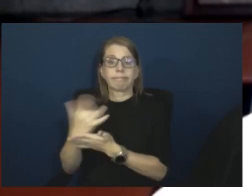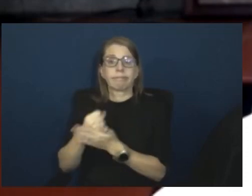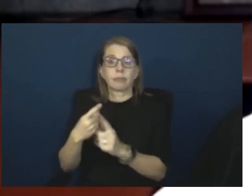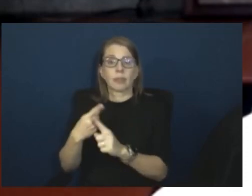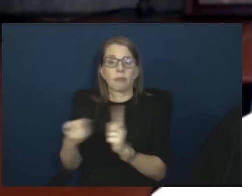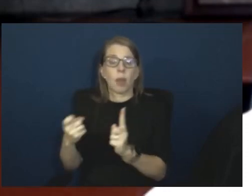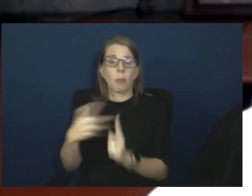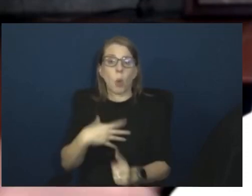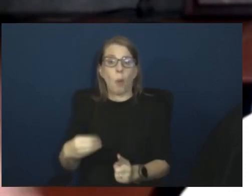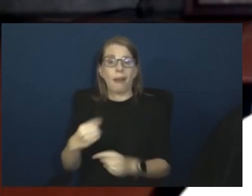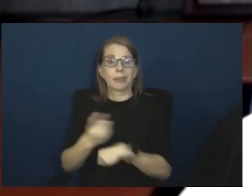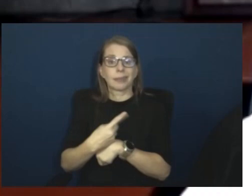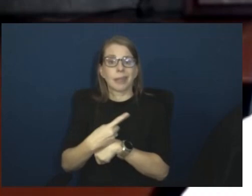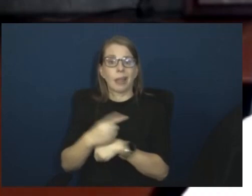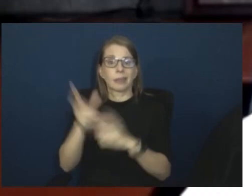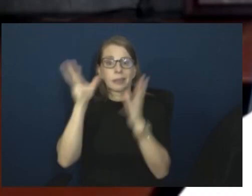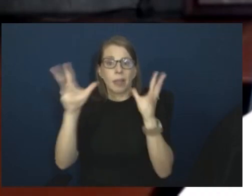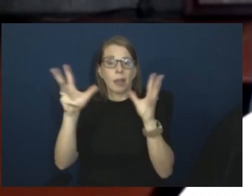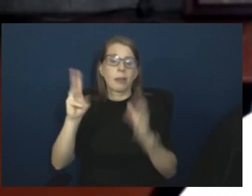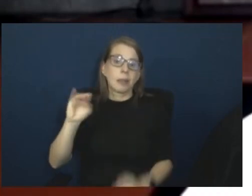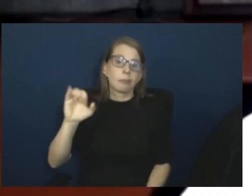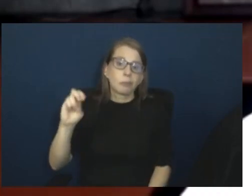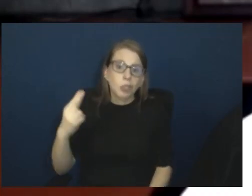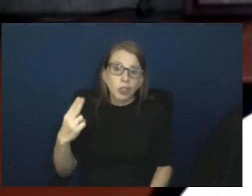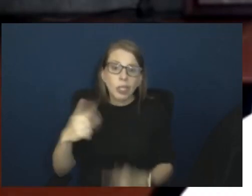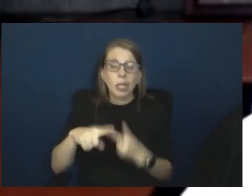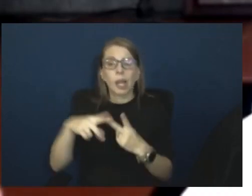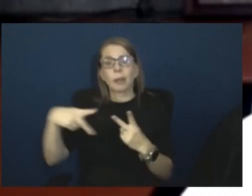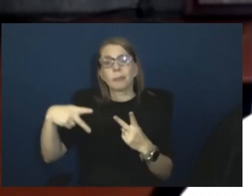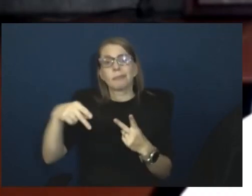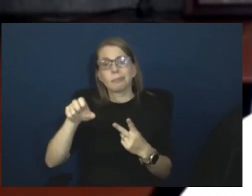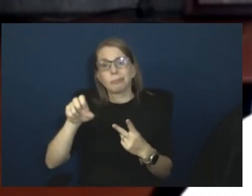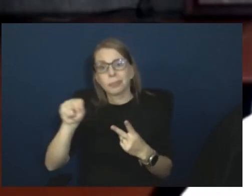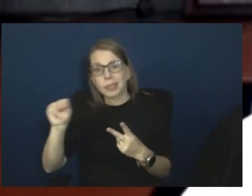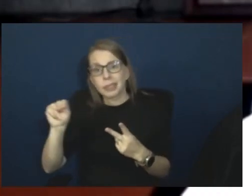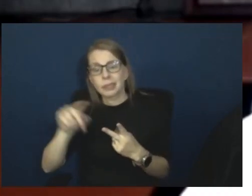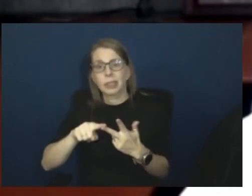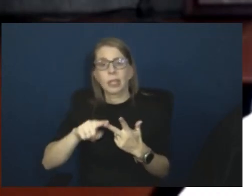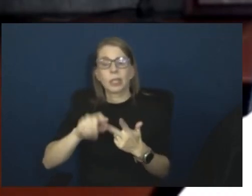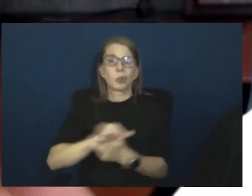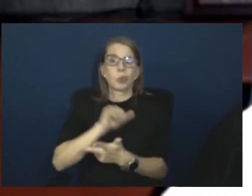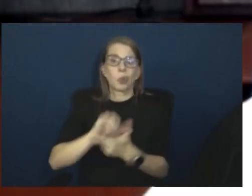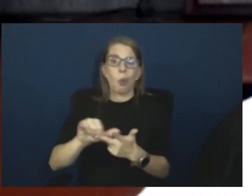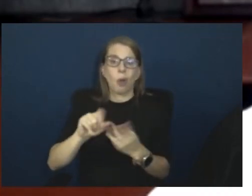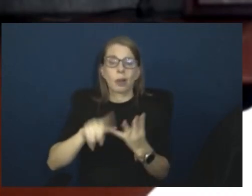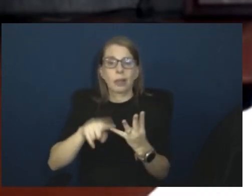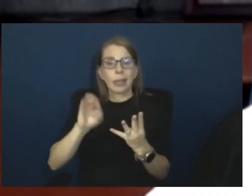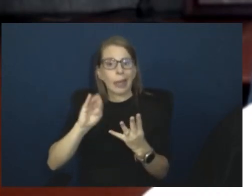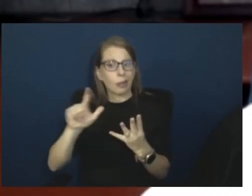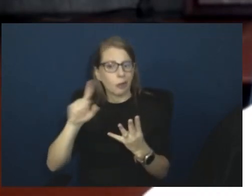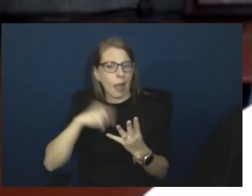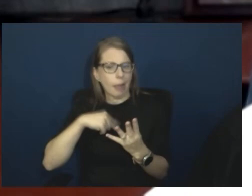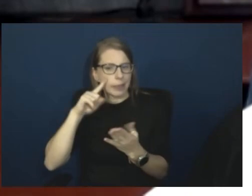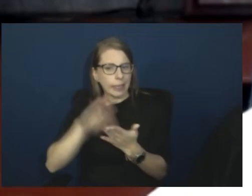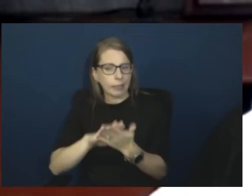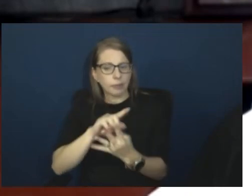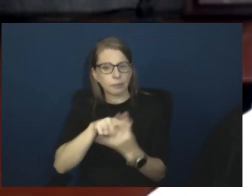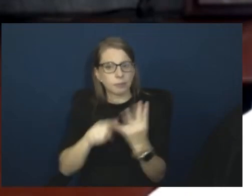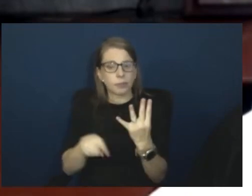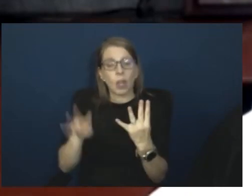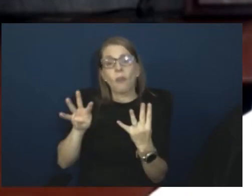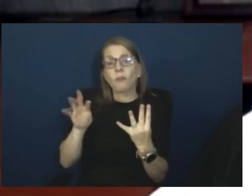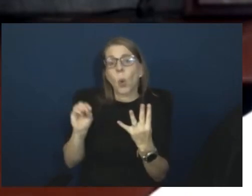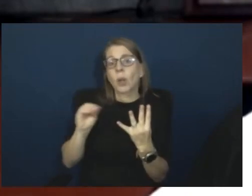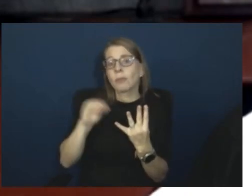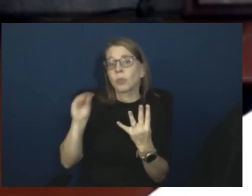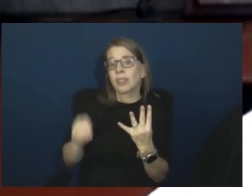various states, Michigan, Pennsylvania, New York, and Illinois, I believe, that 40% of